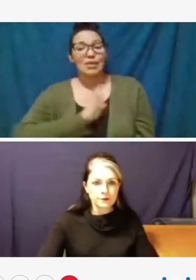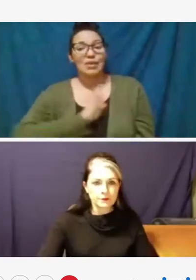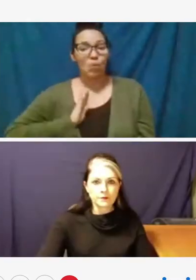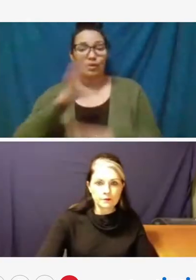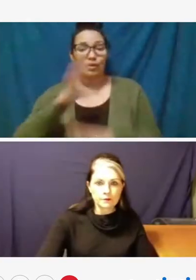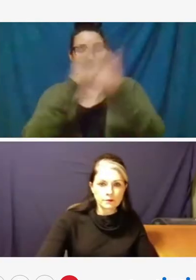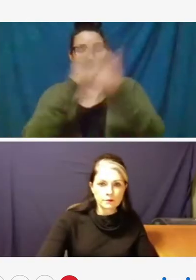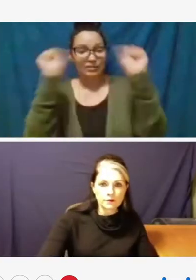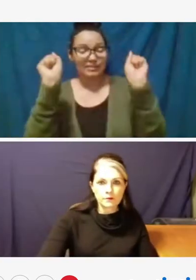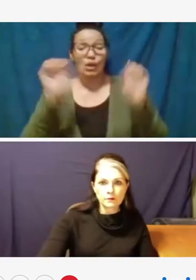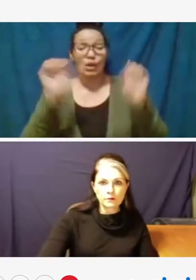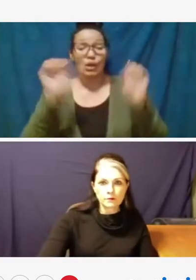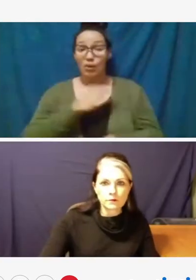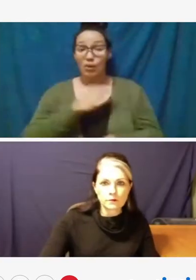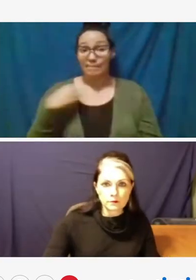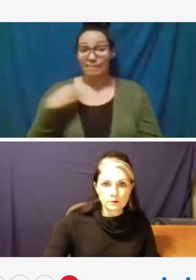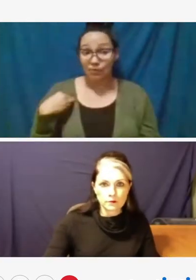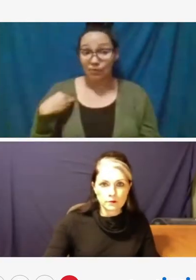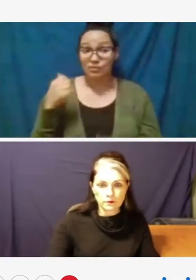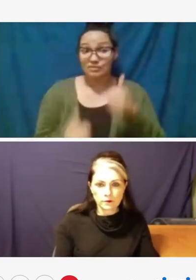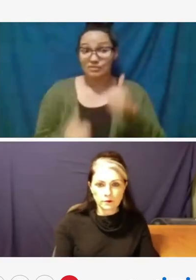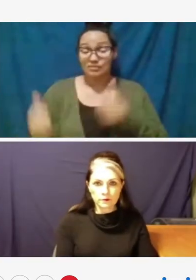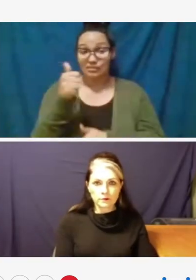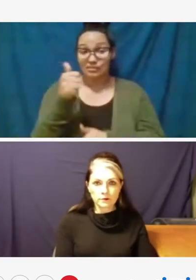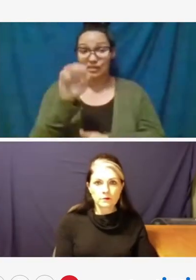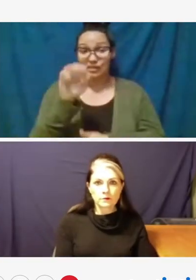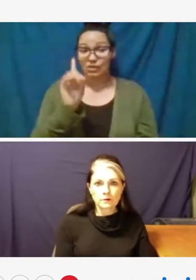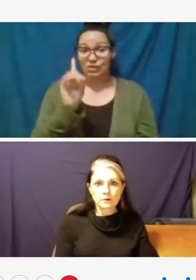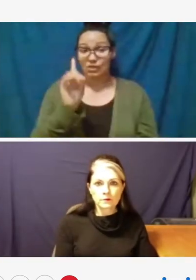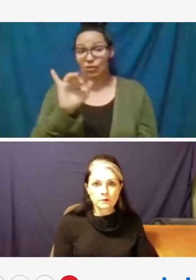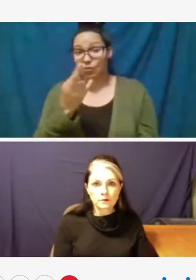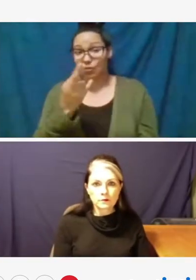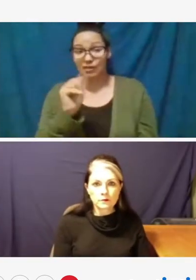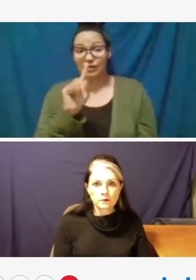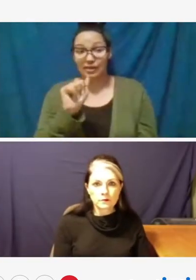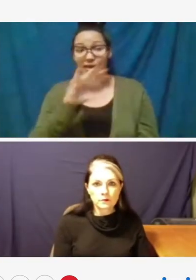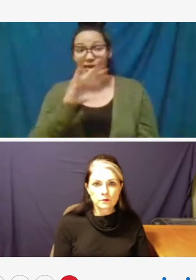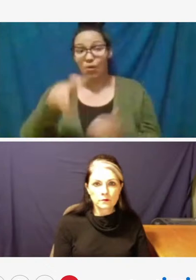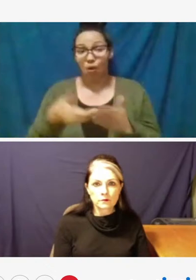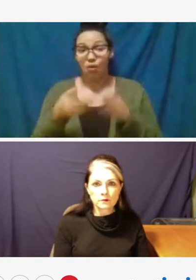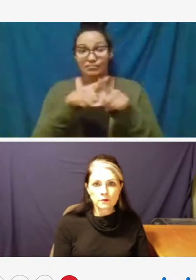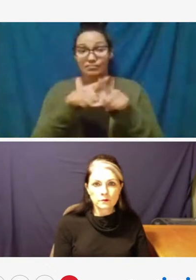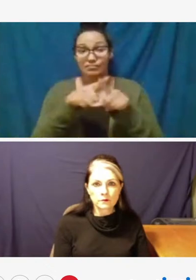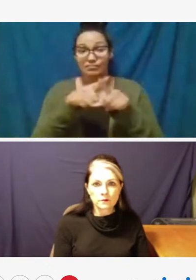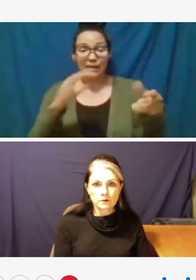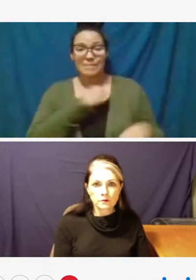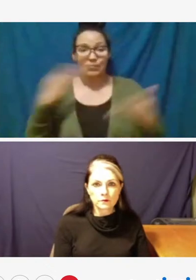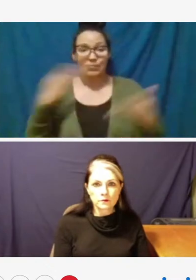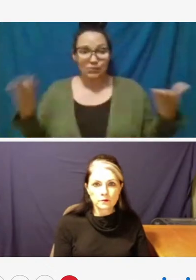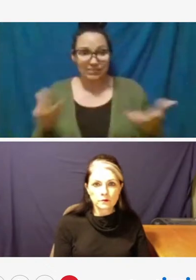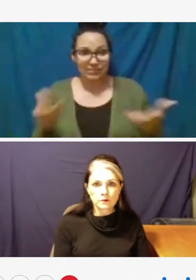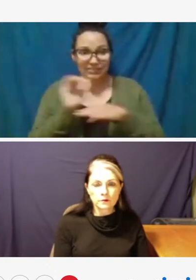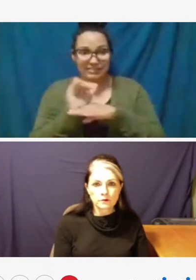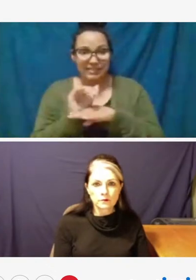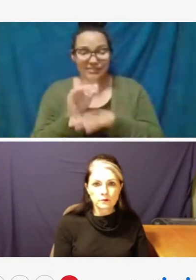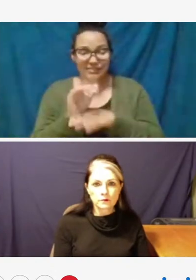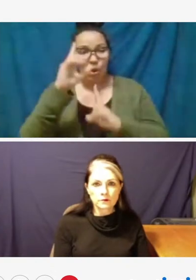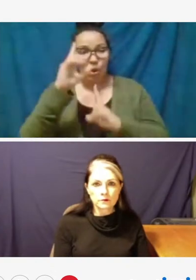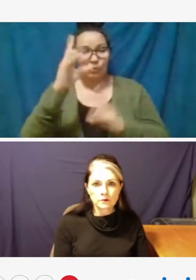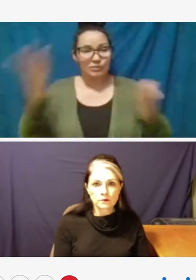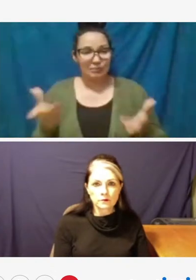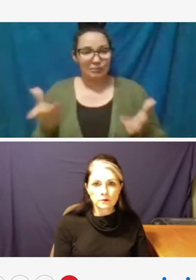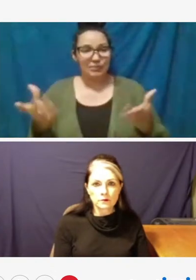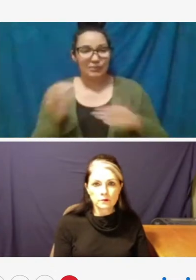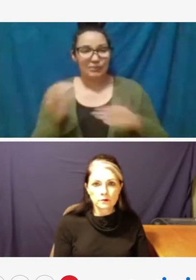members superintendent Dr Miranda and to all of the community members in attendance tonight uh it's an honor to be here tonight and